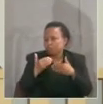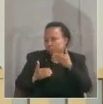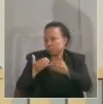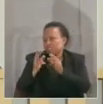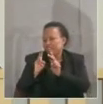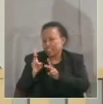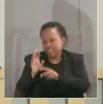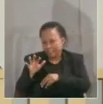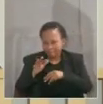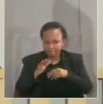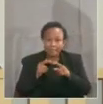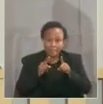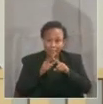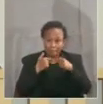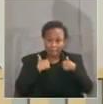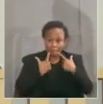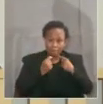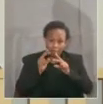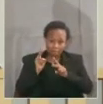General, the